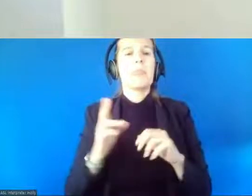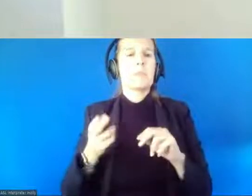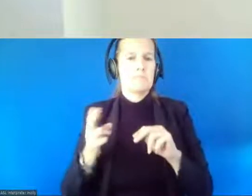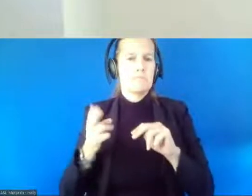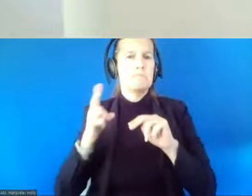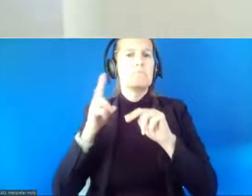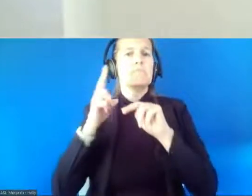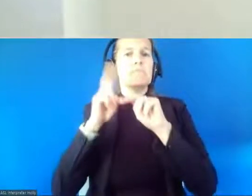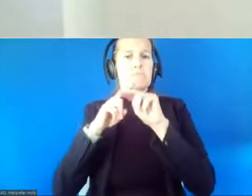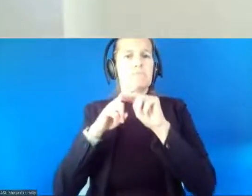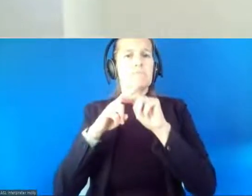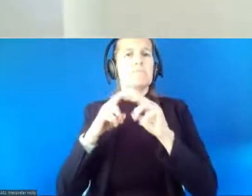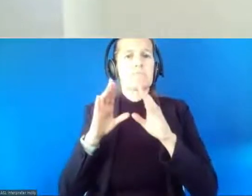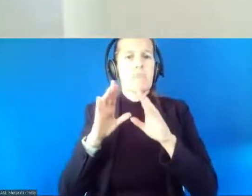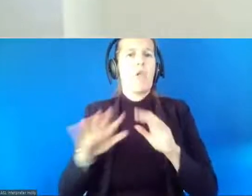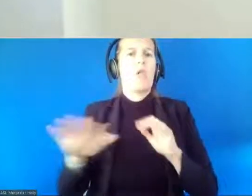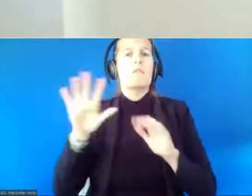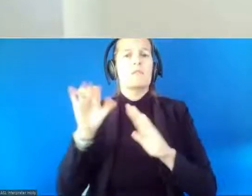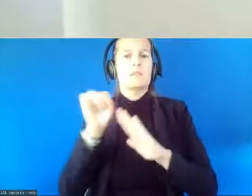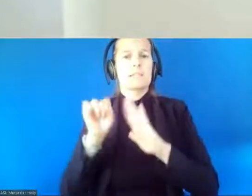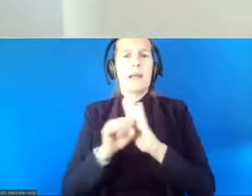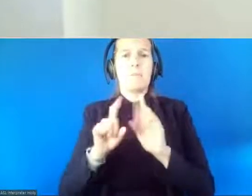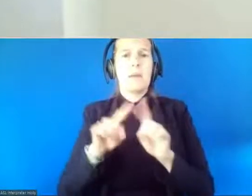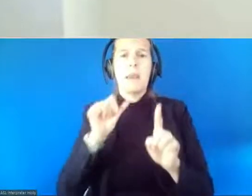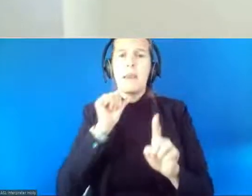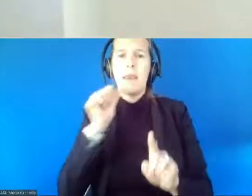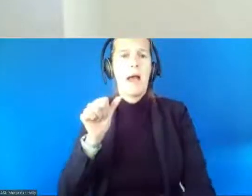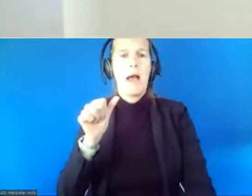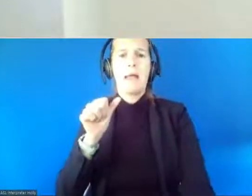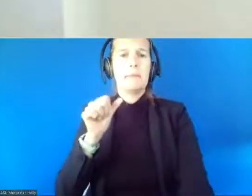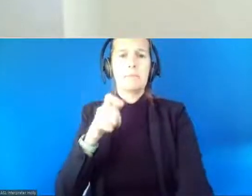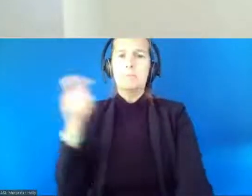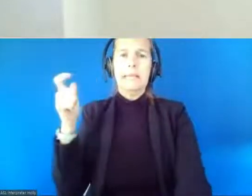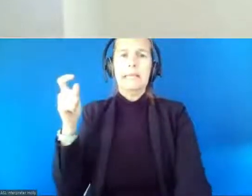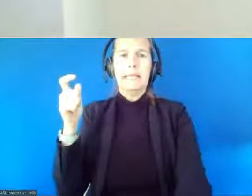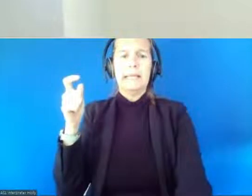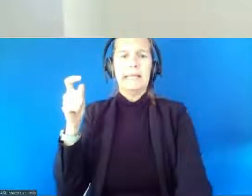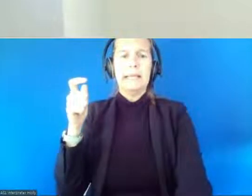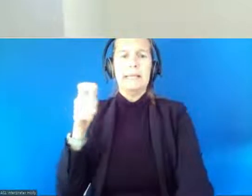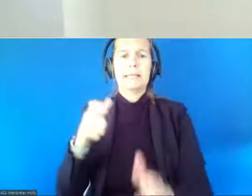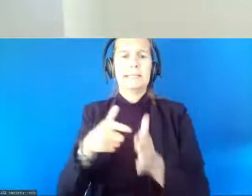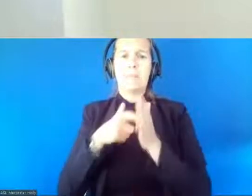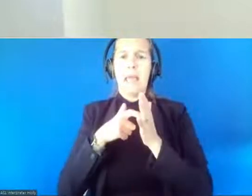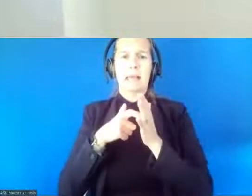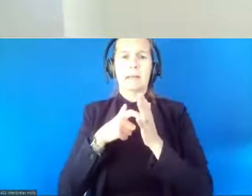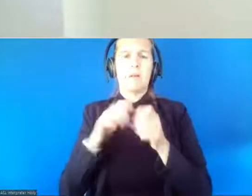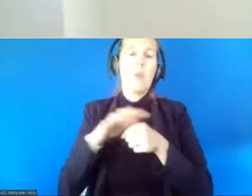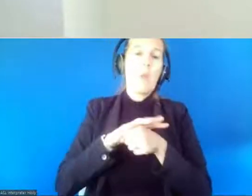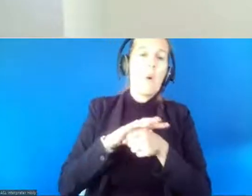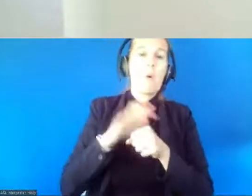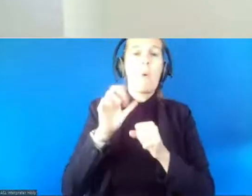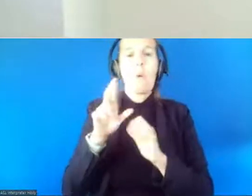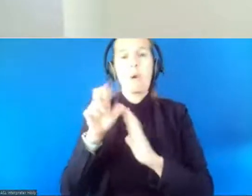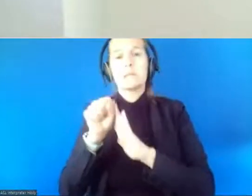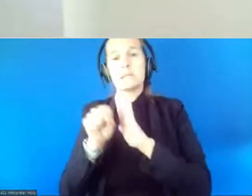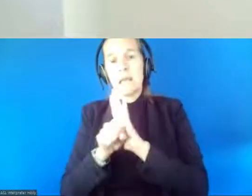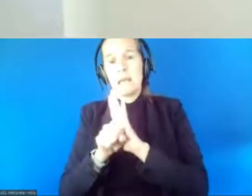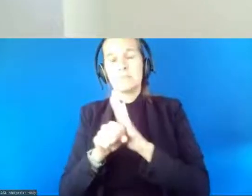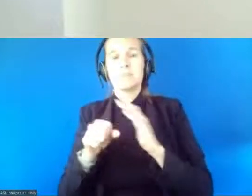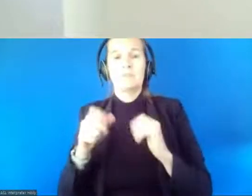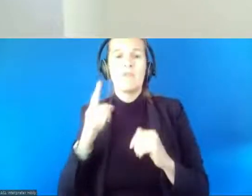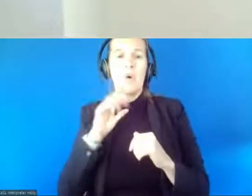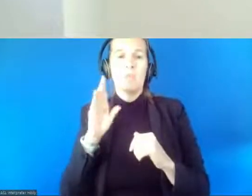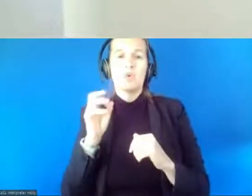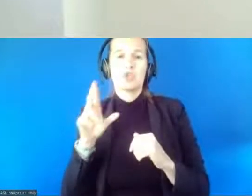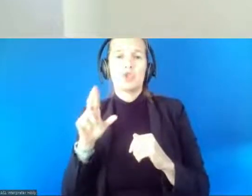increasing statewide, but not an overwhelming demand has been seen either locally or statewide. The advisory